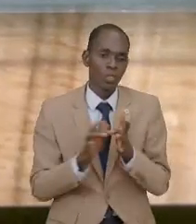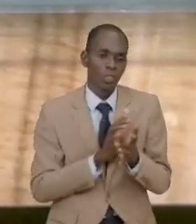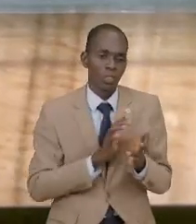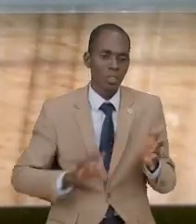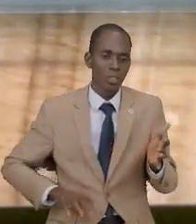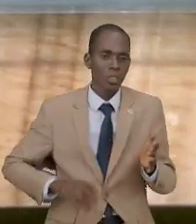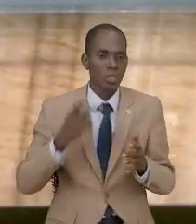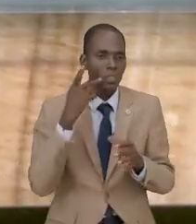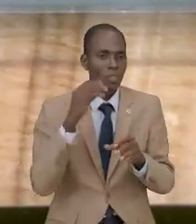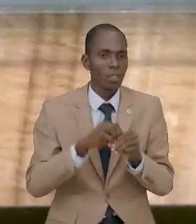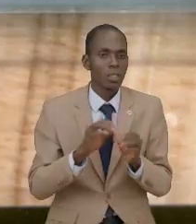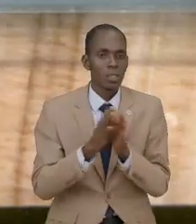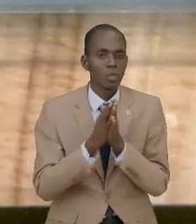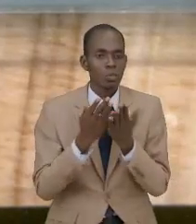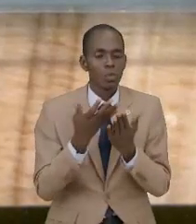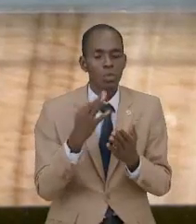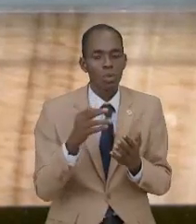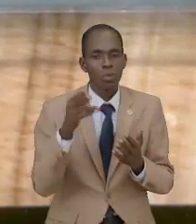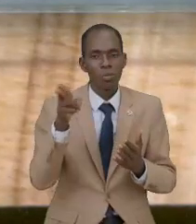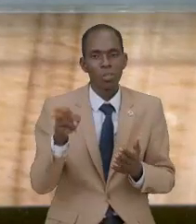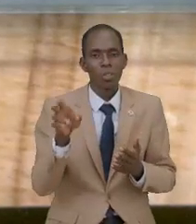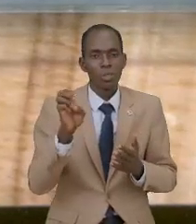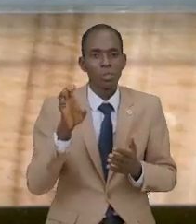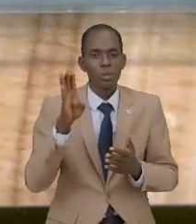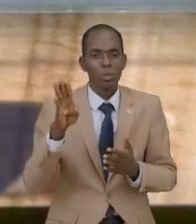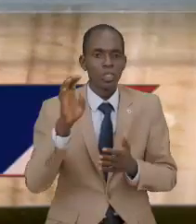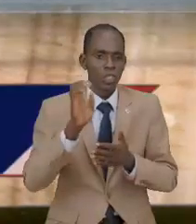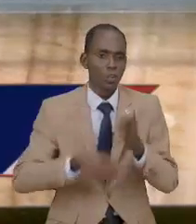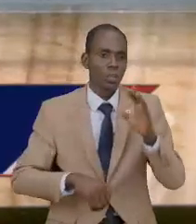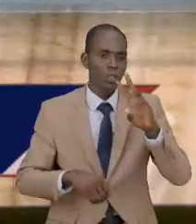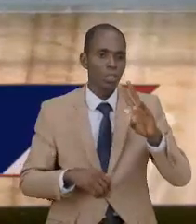chapter 6, verse 17.